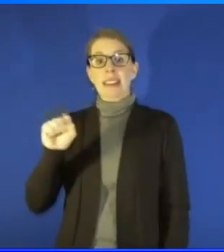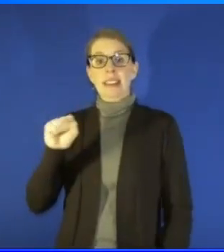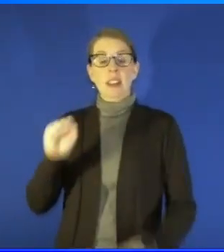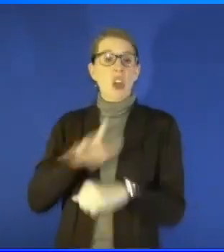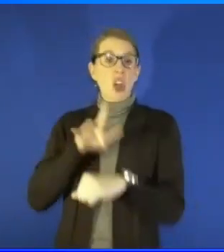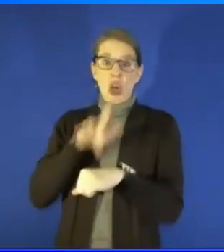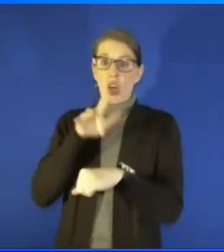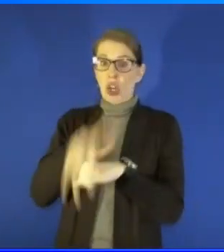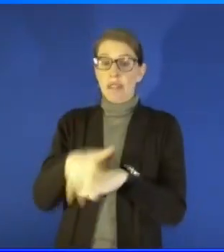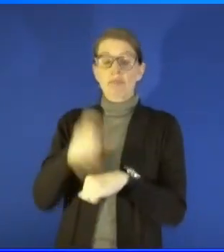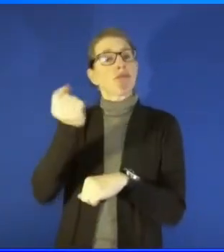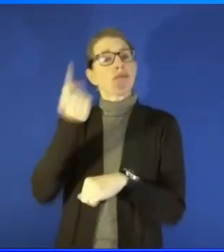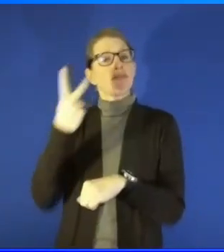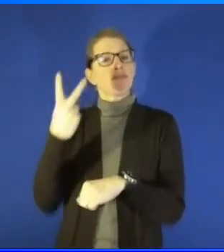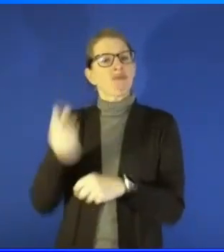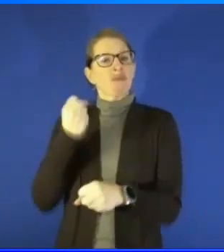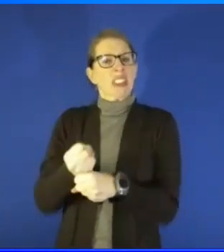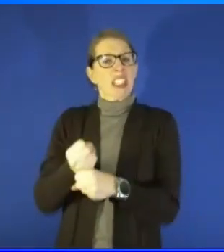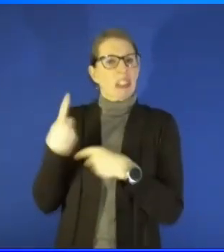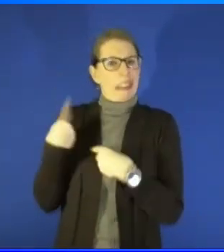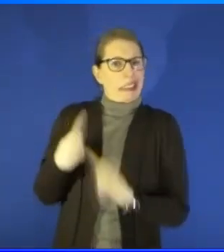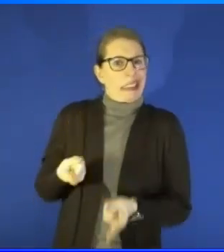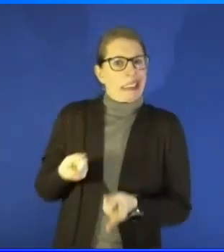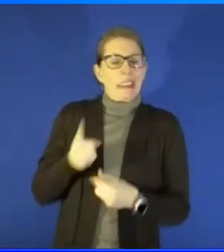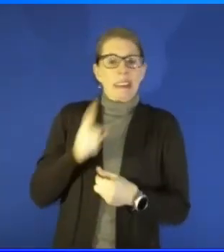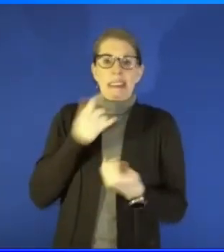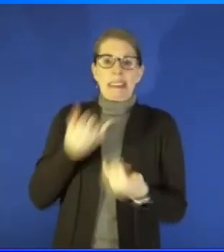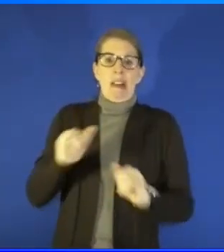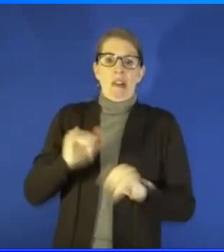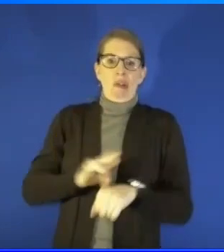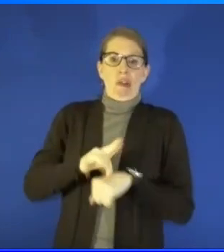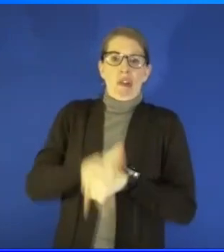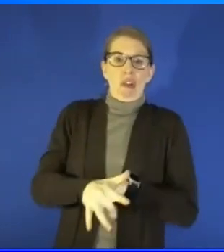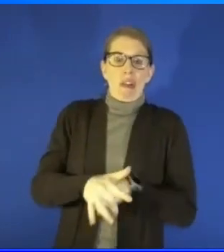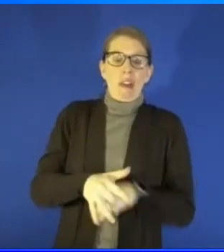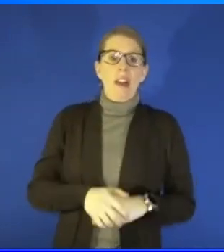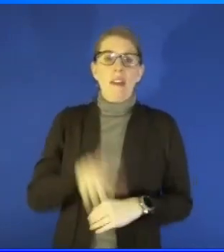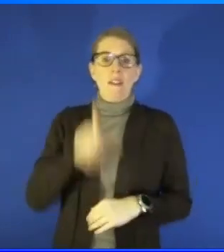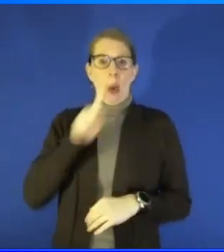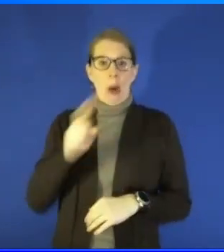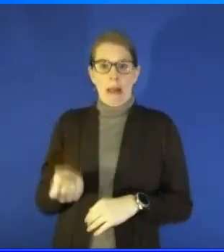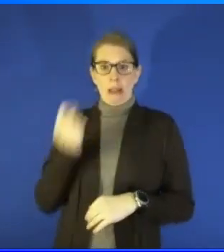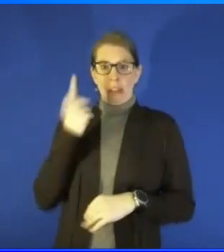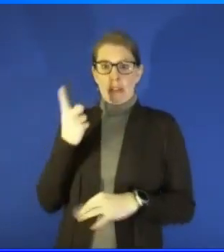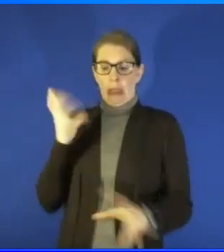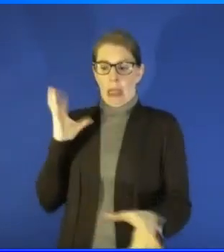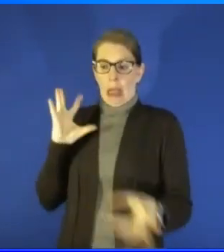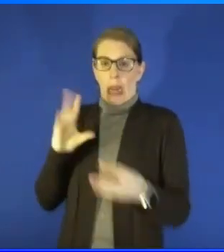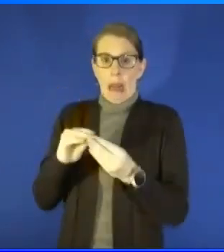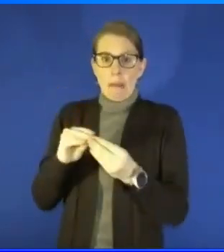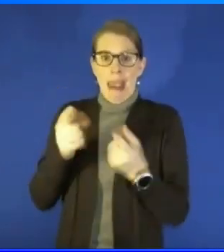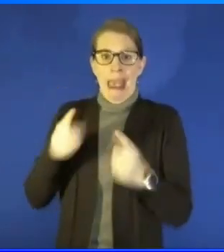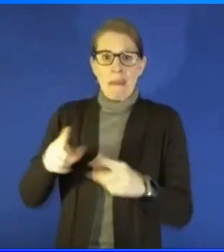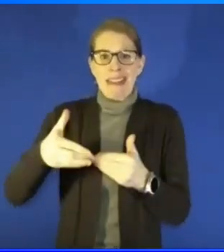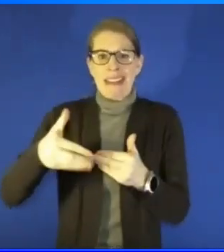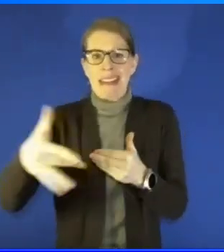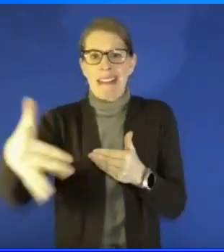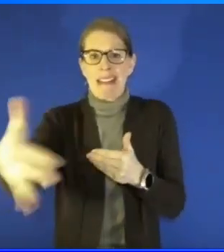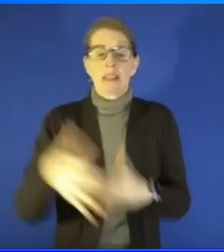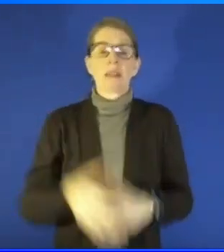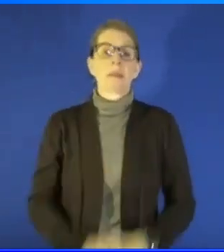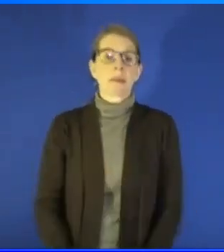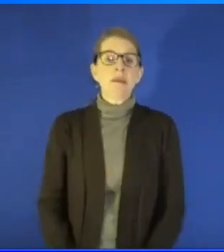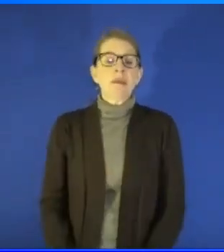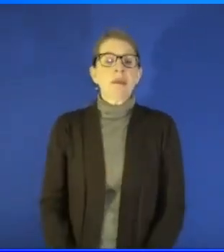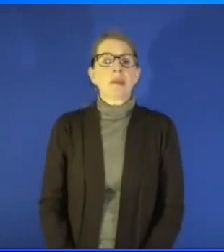2 years in this, we are early in the understanding of what happens afterwards. What happens after you've had